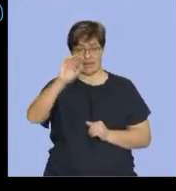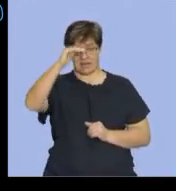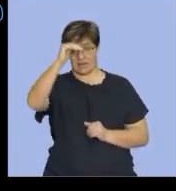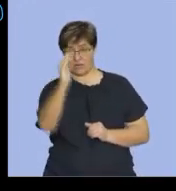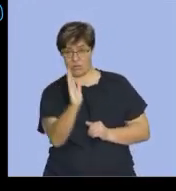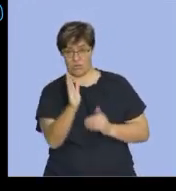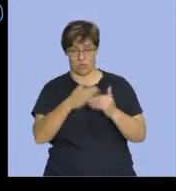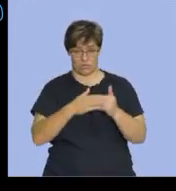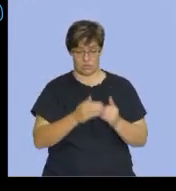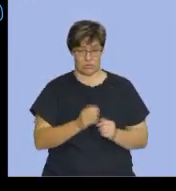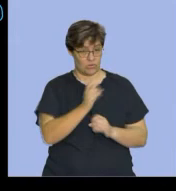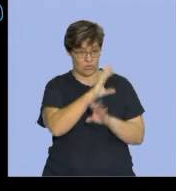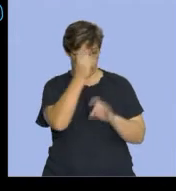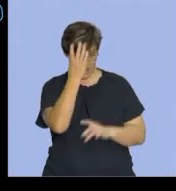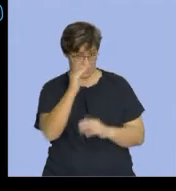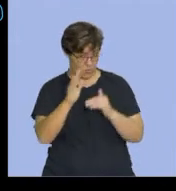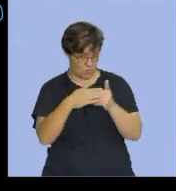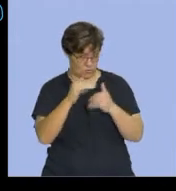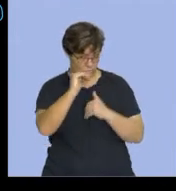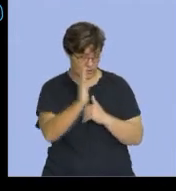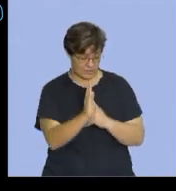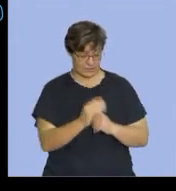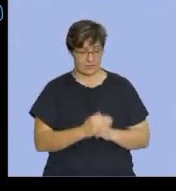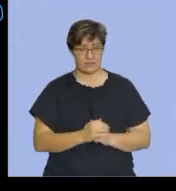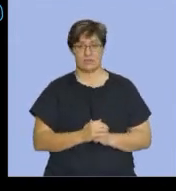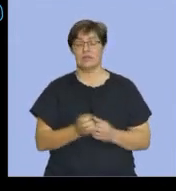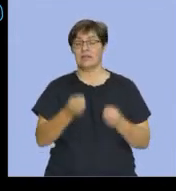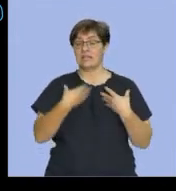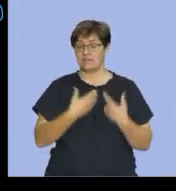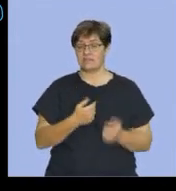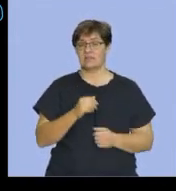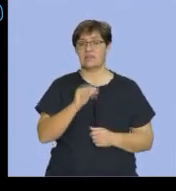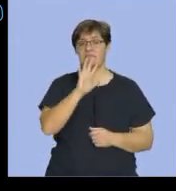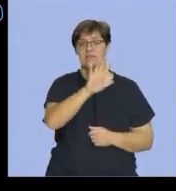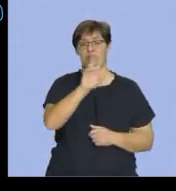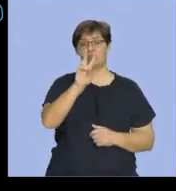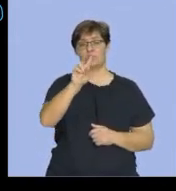163.79. Close your brackets, don't forget to do that. Gives us